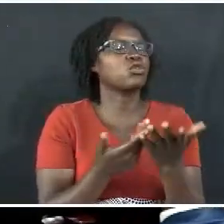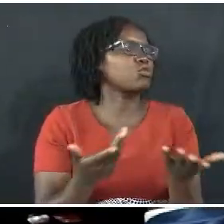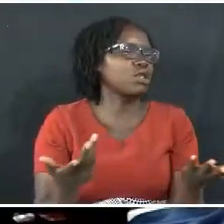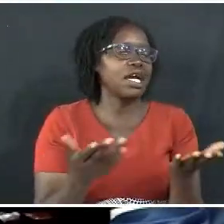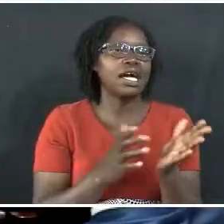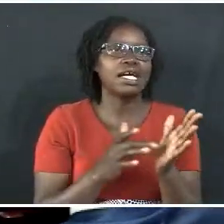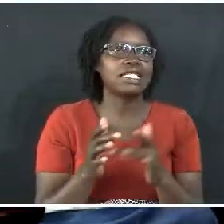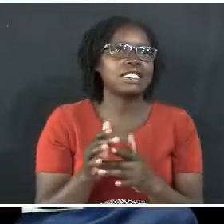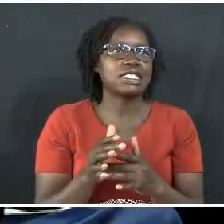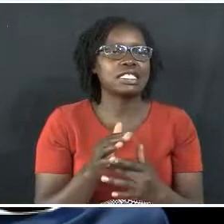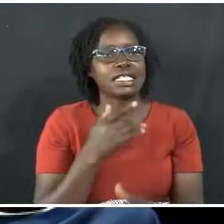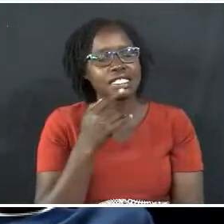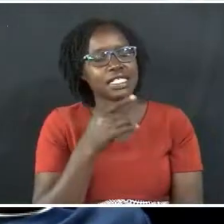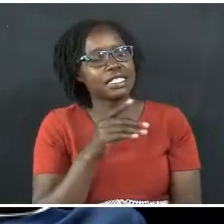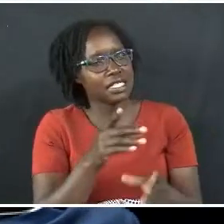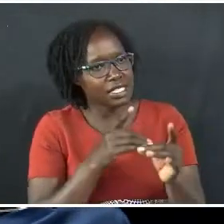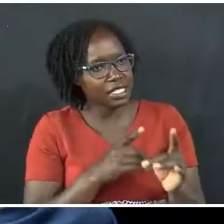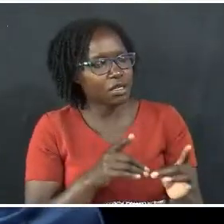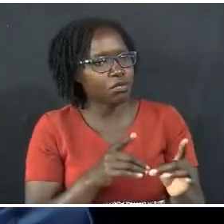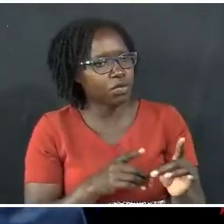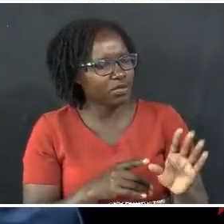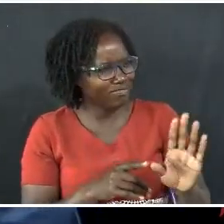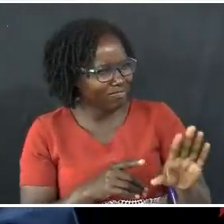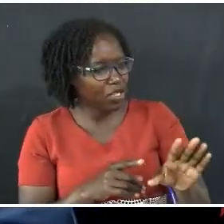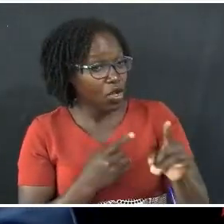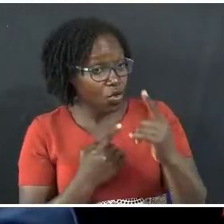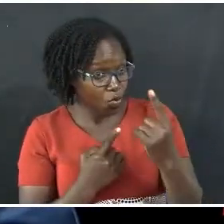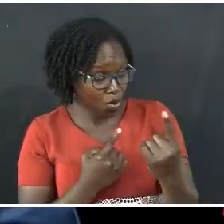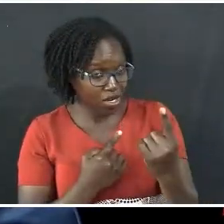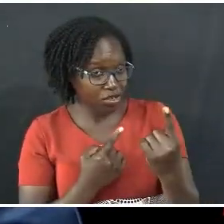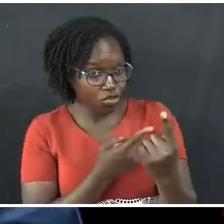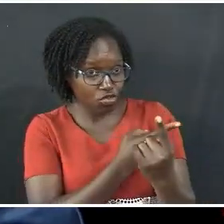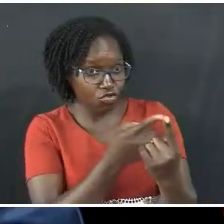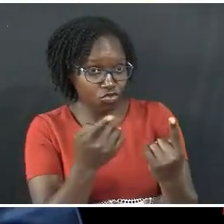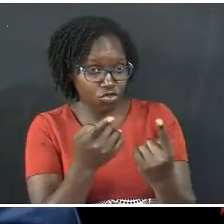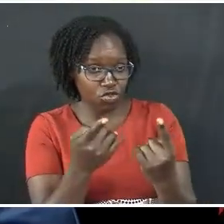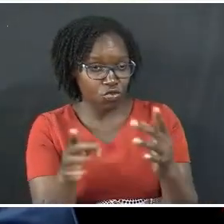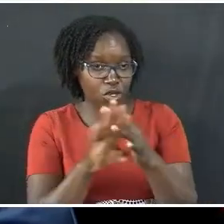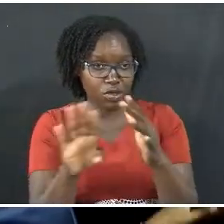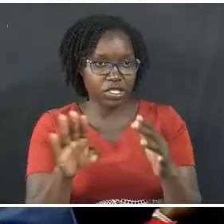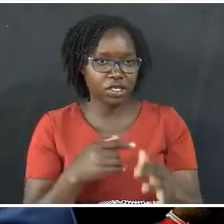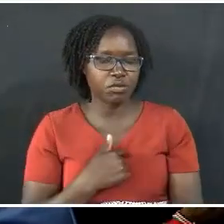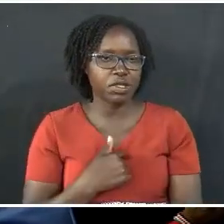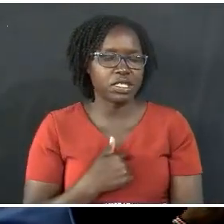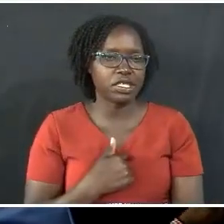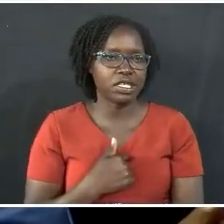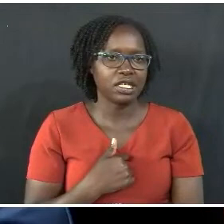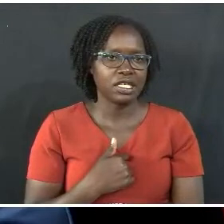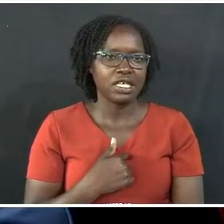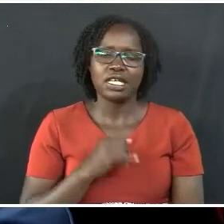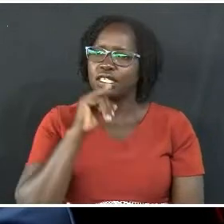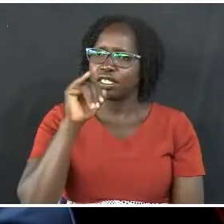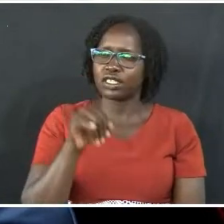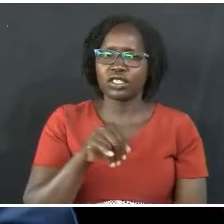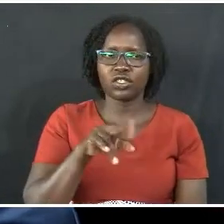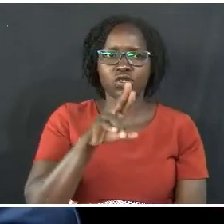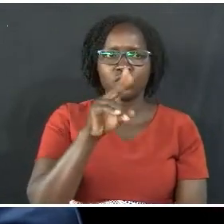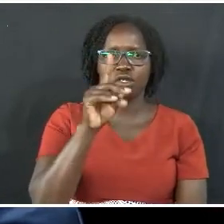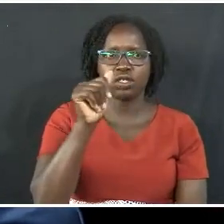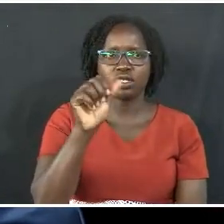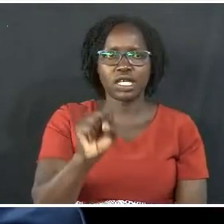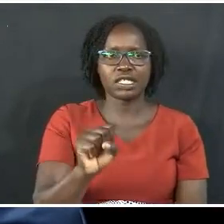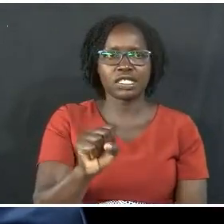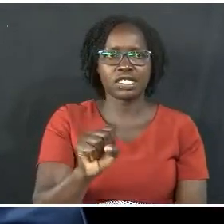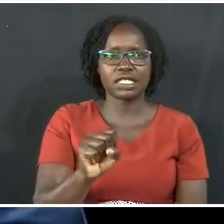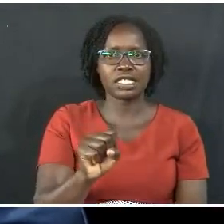And Jesus tells his disciples, one of you will betray me. Even Judas had the